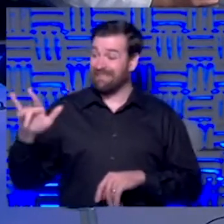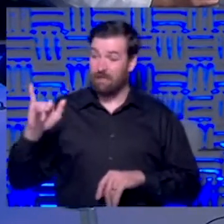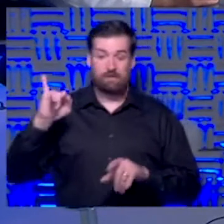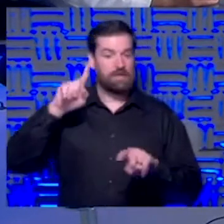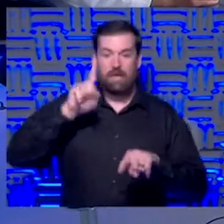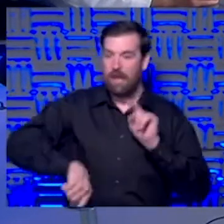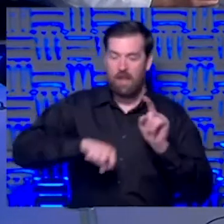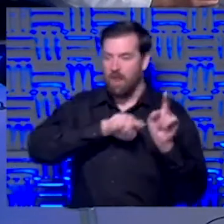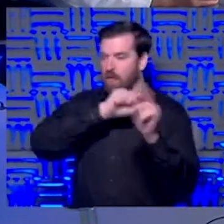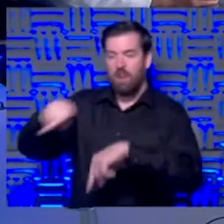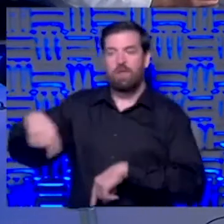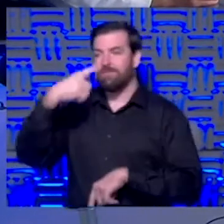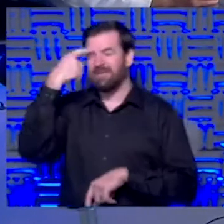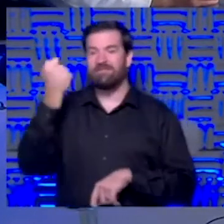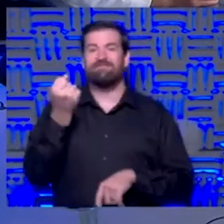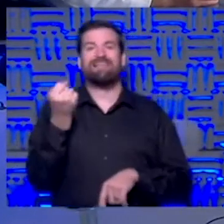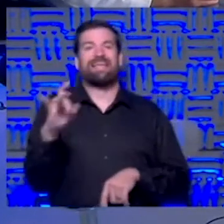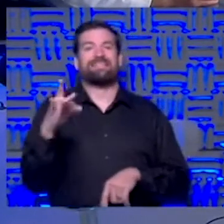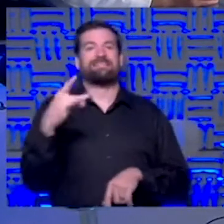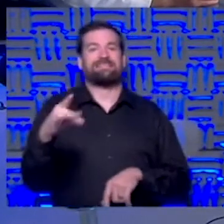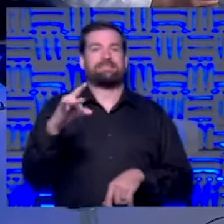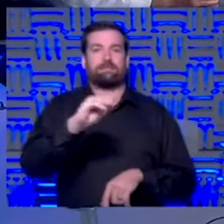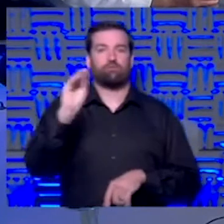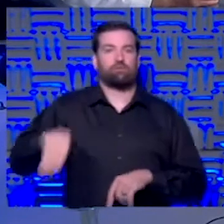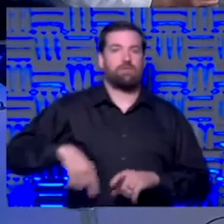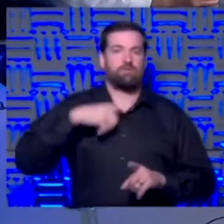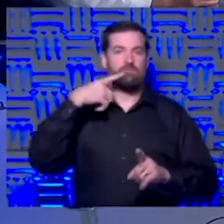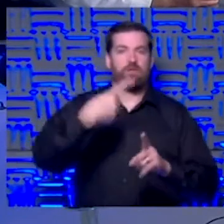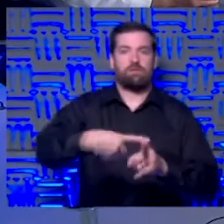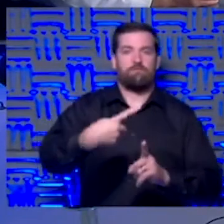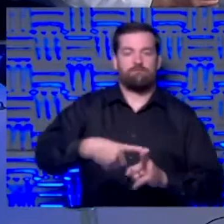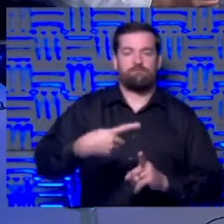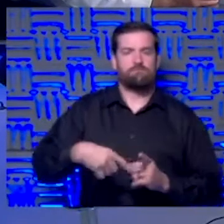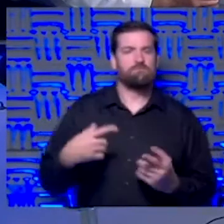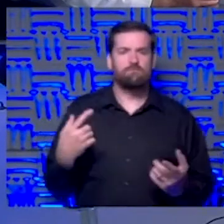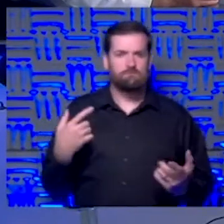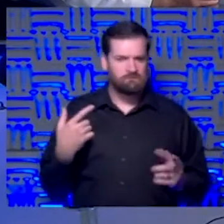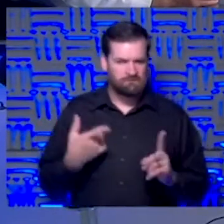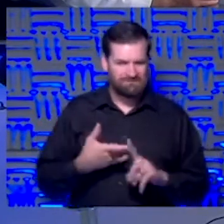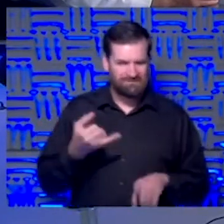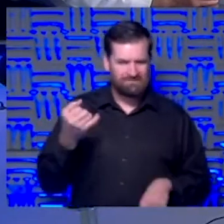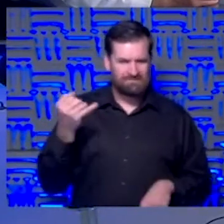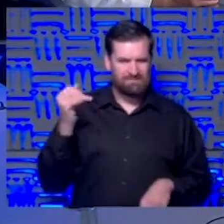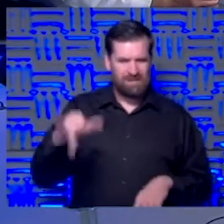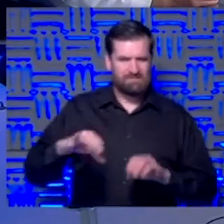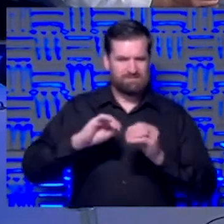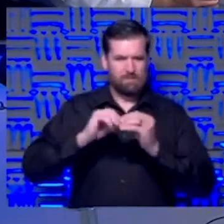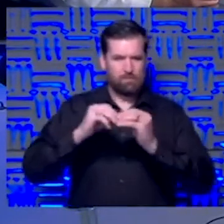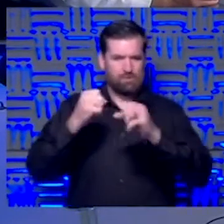an 18% positivity rate. Her question is, where does that number come from?